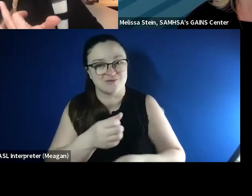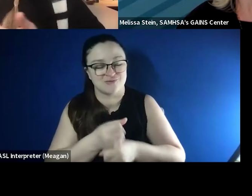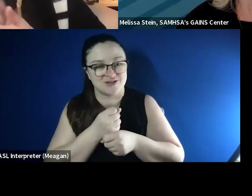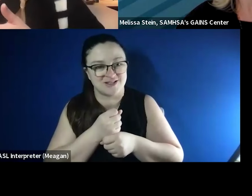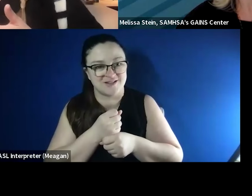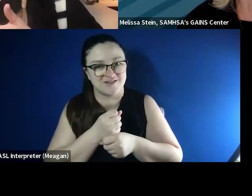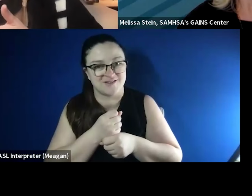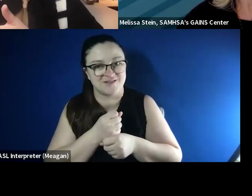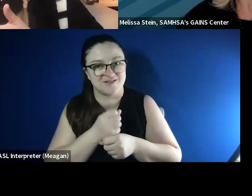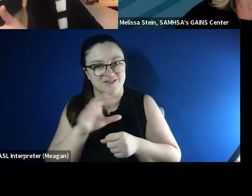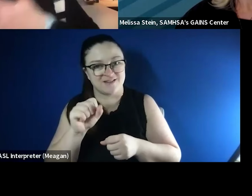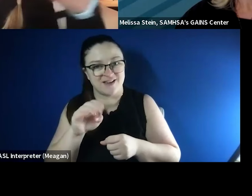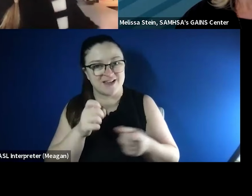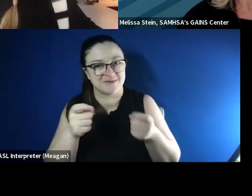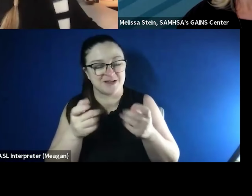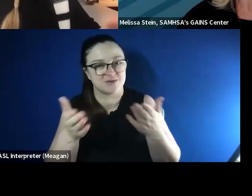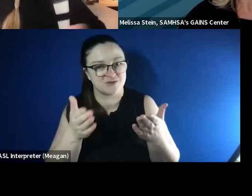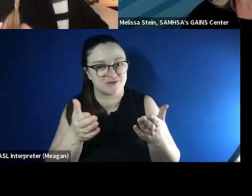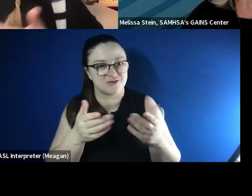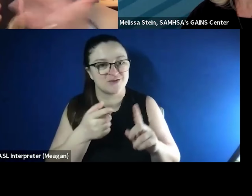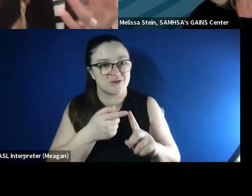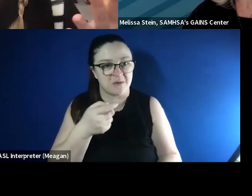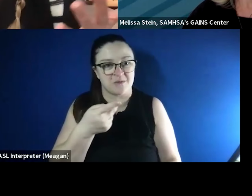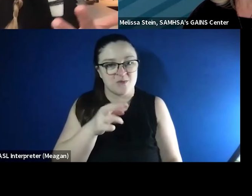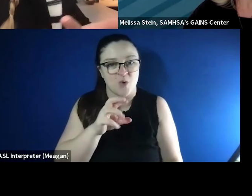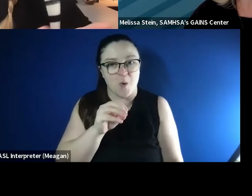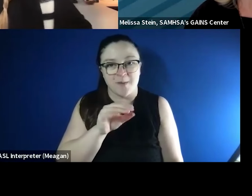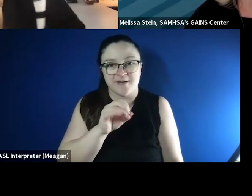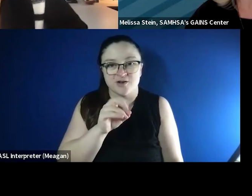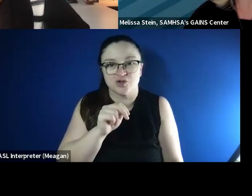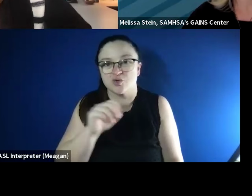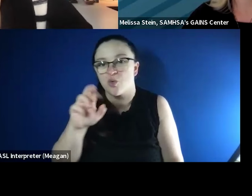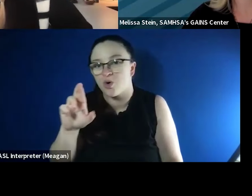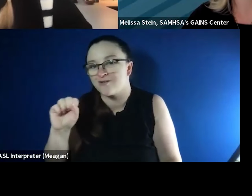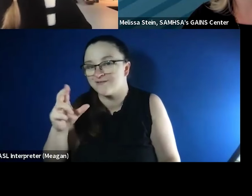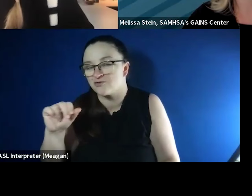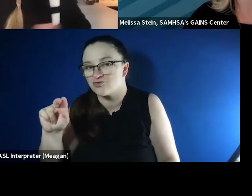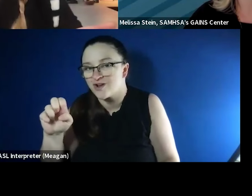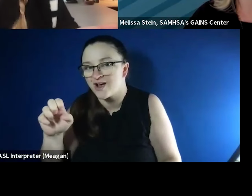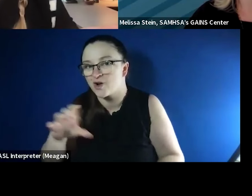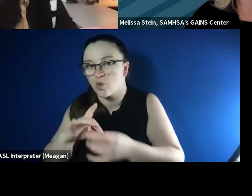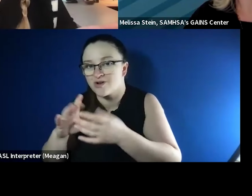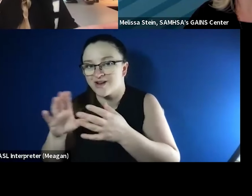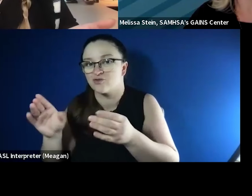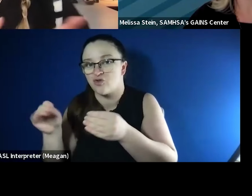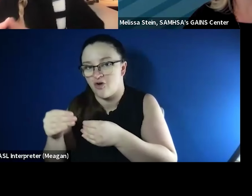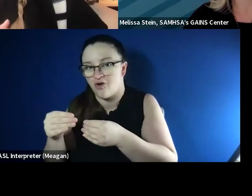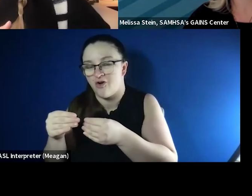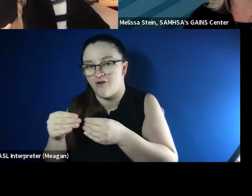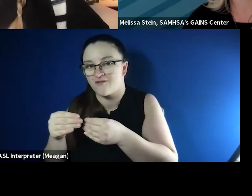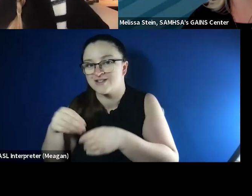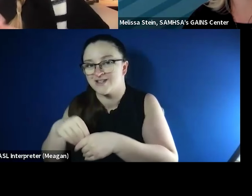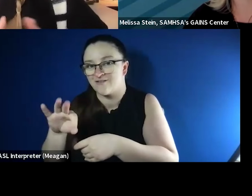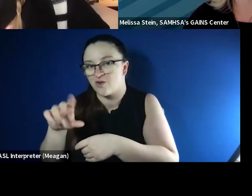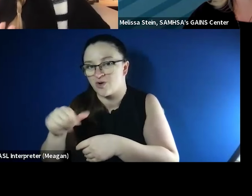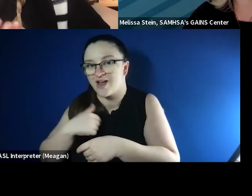management services from probation and parole or, you know, the SHINE coordinator's office in Florida, I would think SHINE,